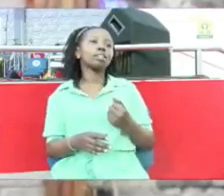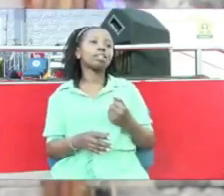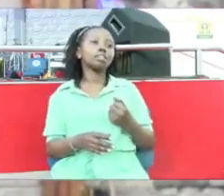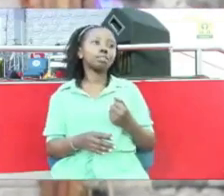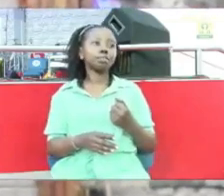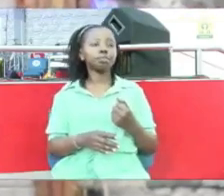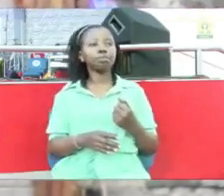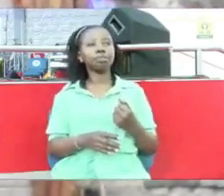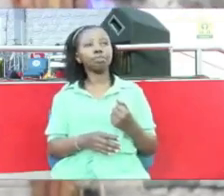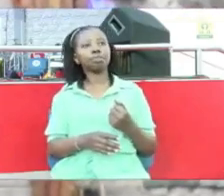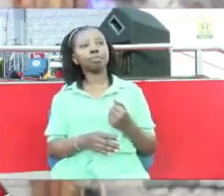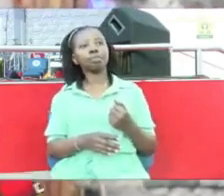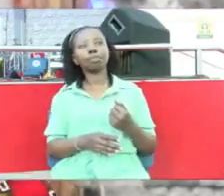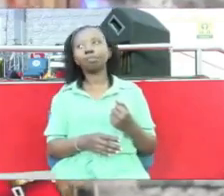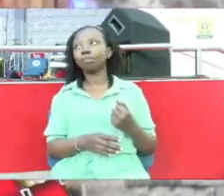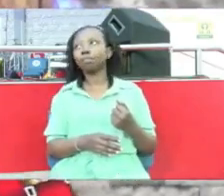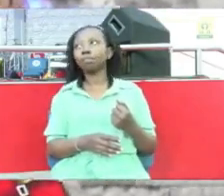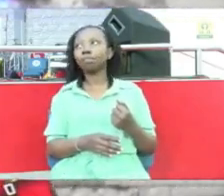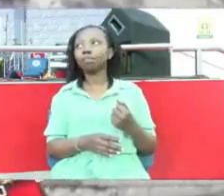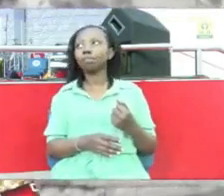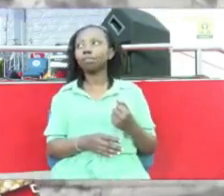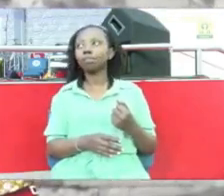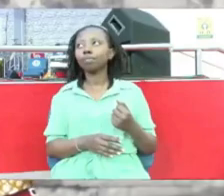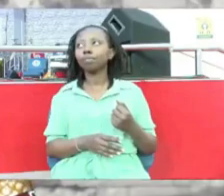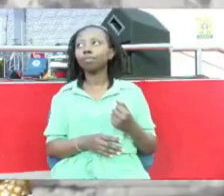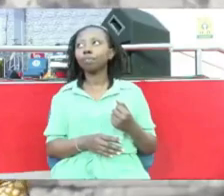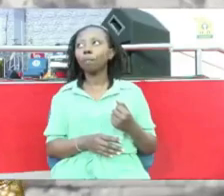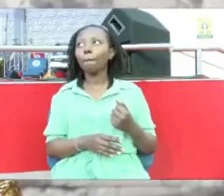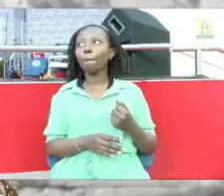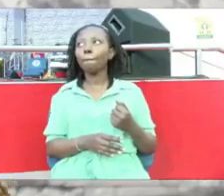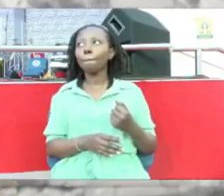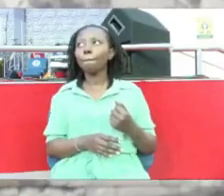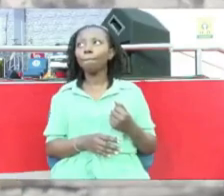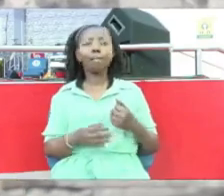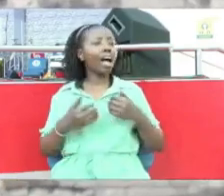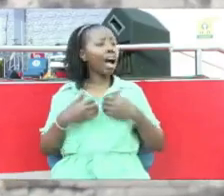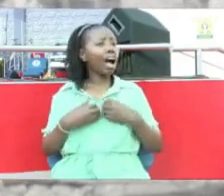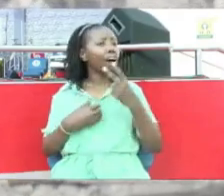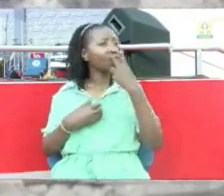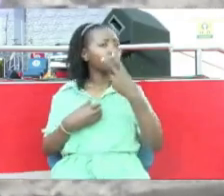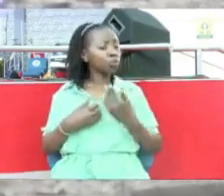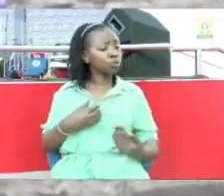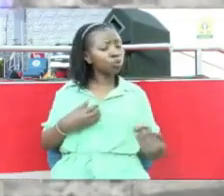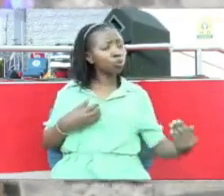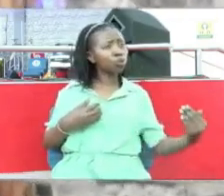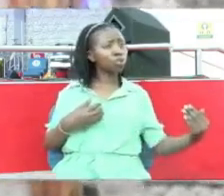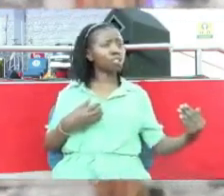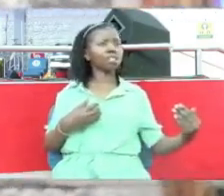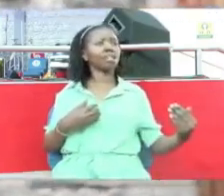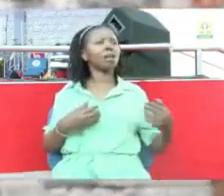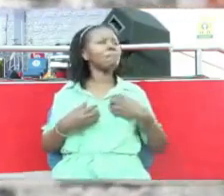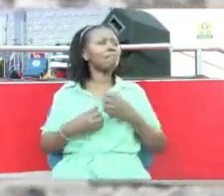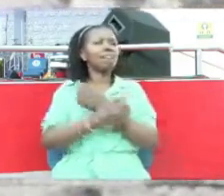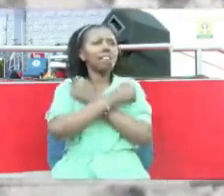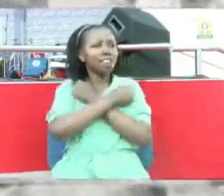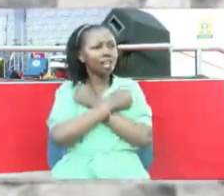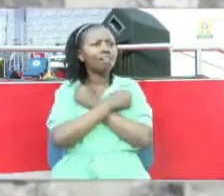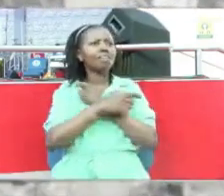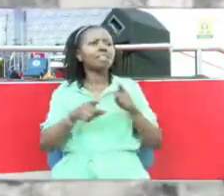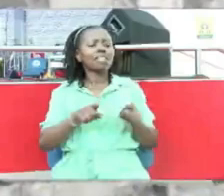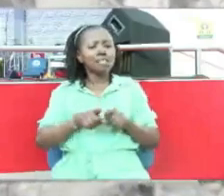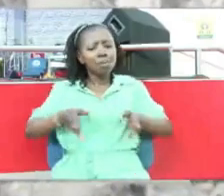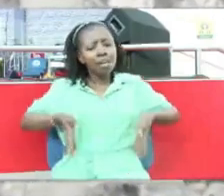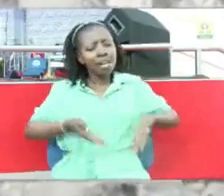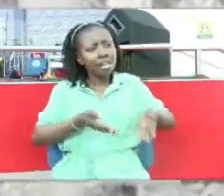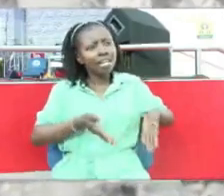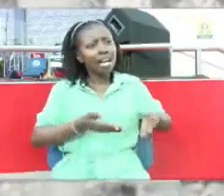siwezi ingia kwa mahali pale pa Bwana. I have two children, young adults. I love them. I will encourage them